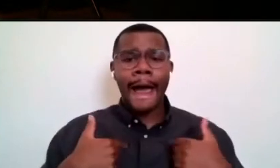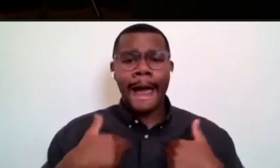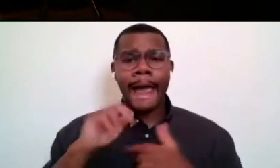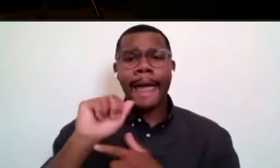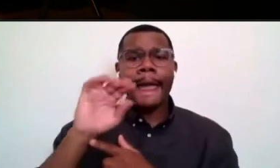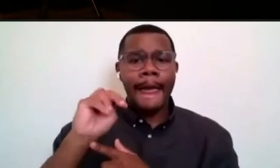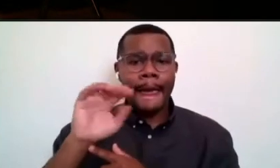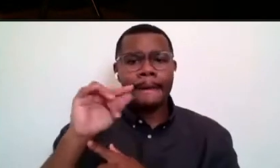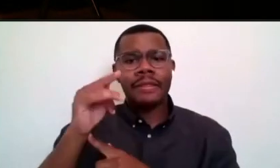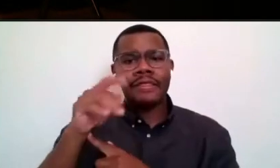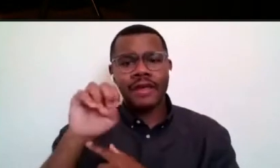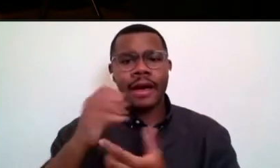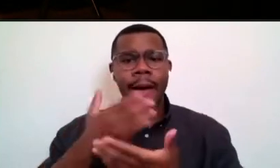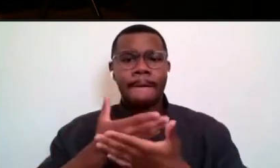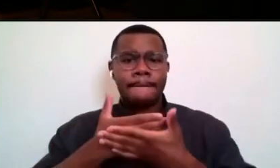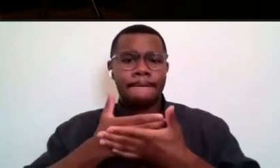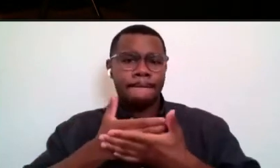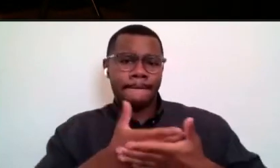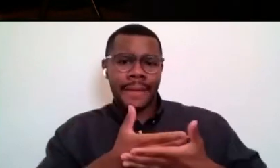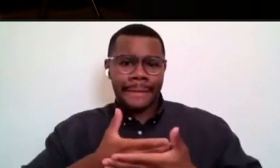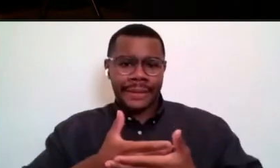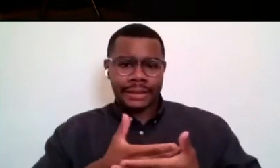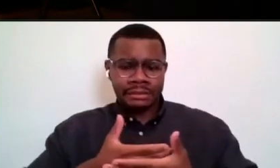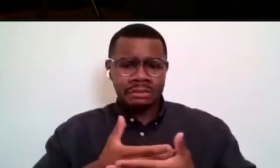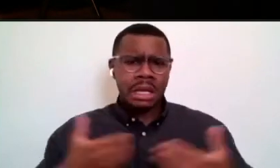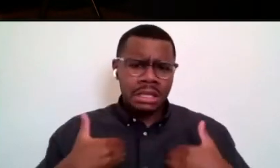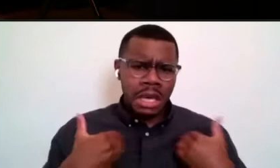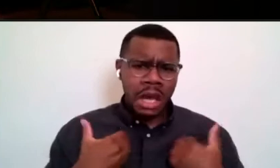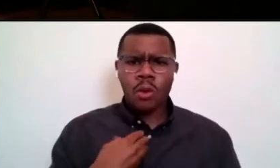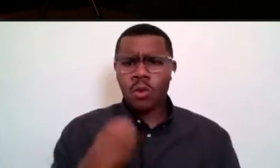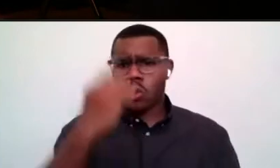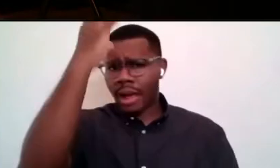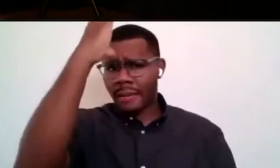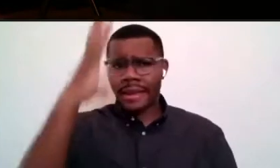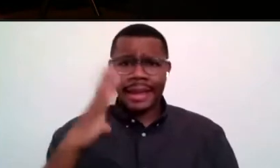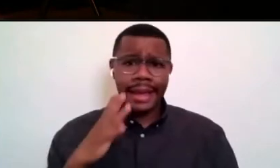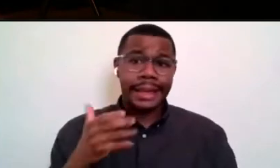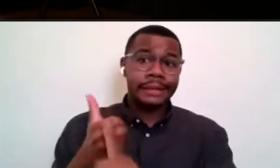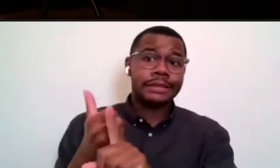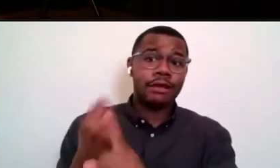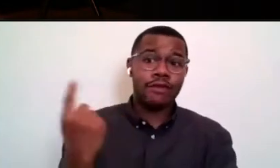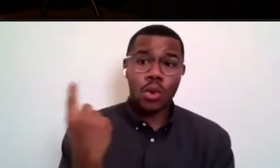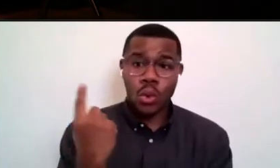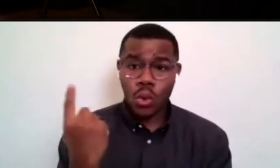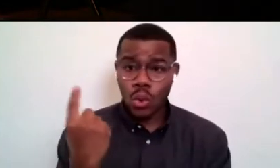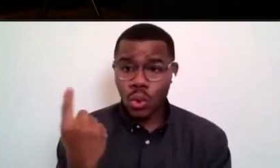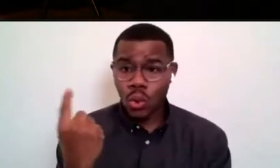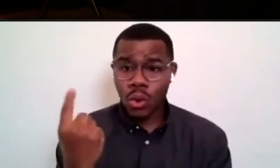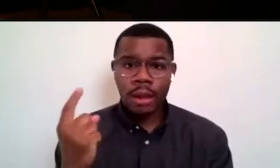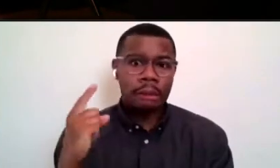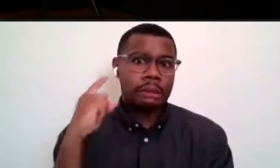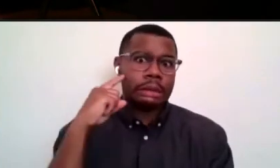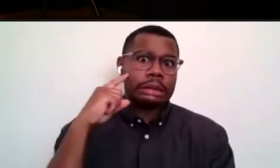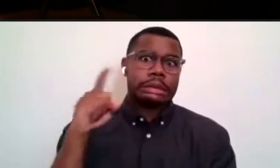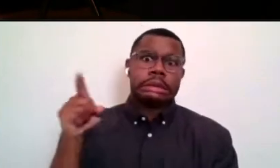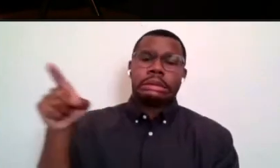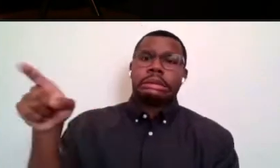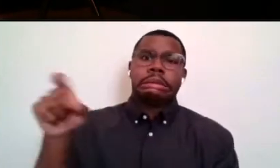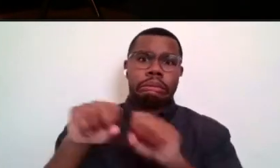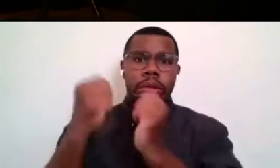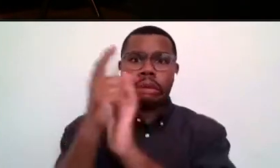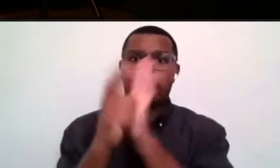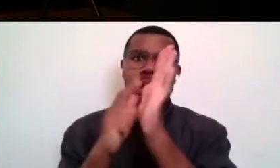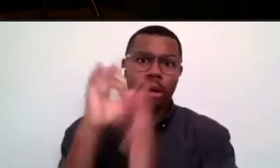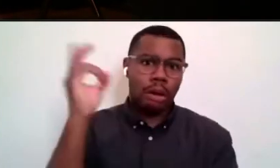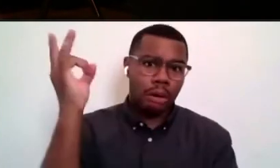And this young white man, I mean, he was like, kind of alone. I found out later his crime was just off the chain. But that's